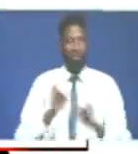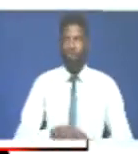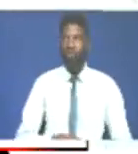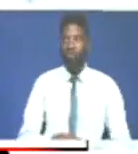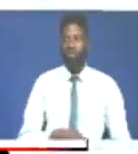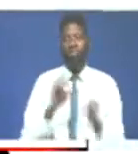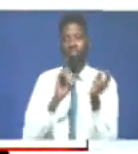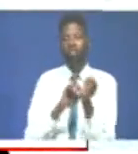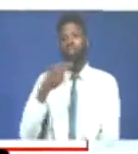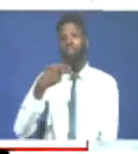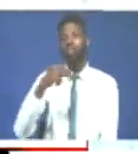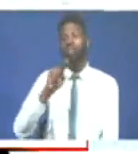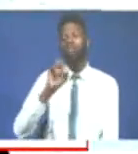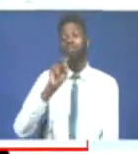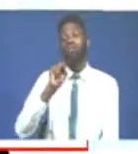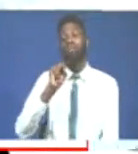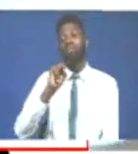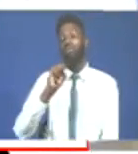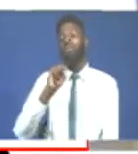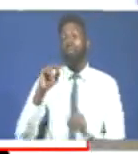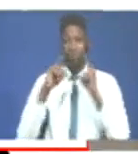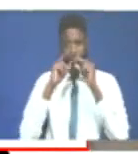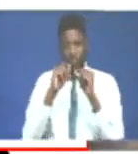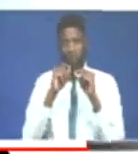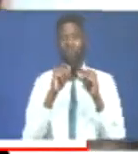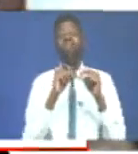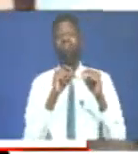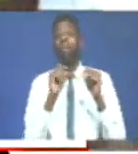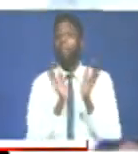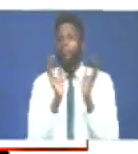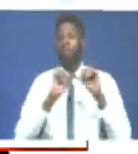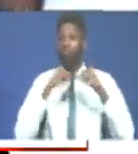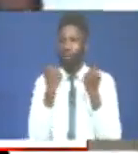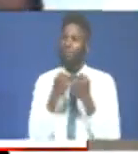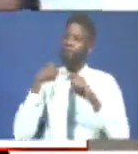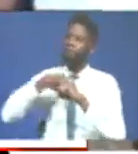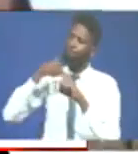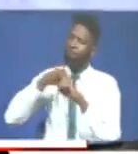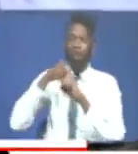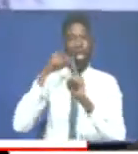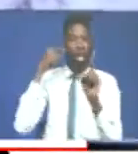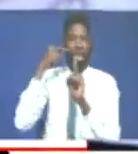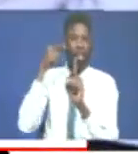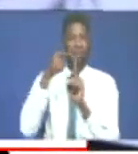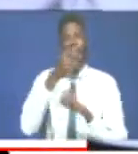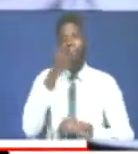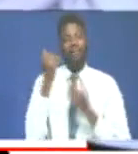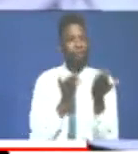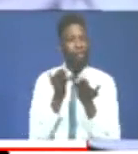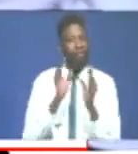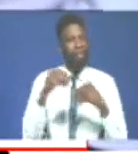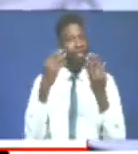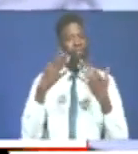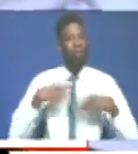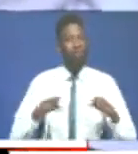the effort made by the civil society through Health Rights Advocacy Forum in championing for better services delivery to people facing mental